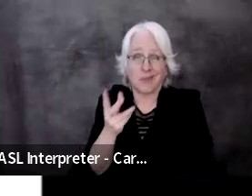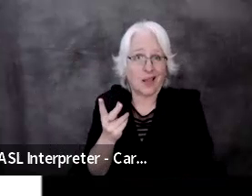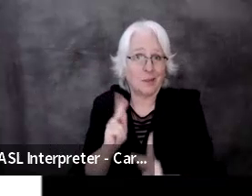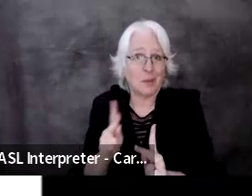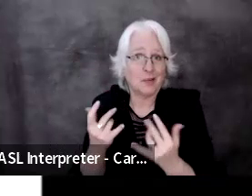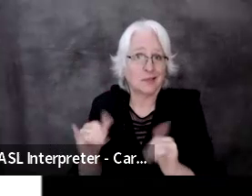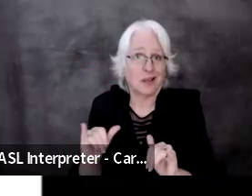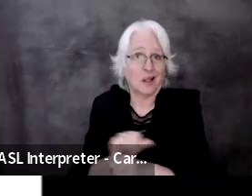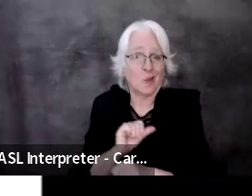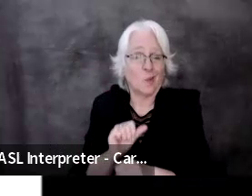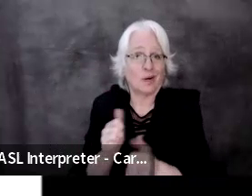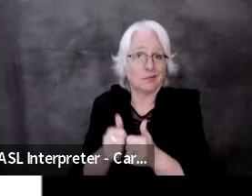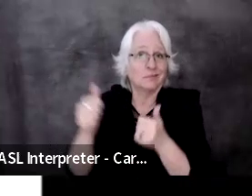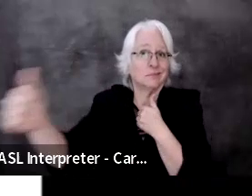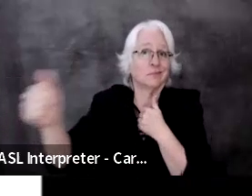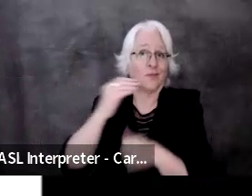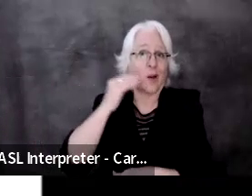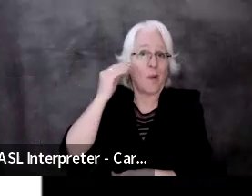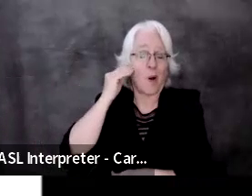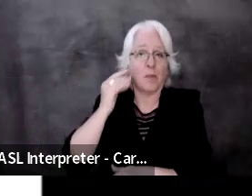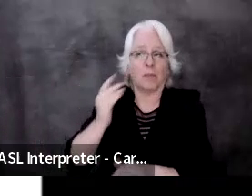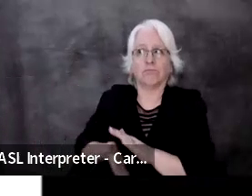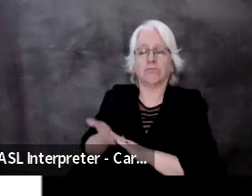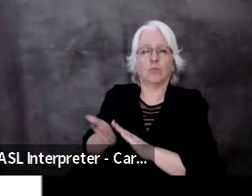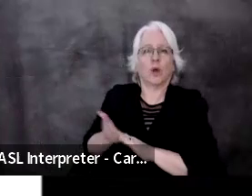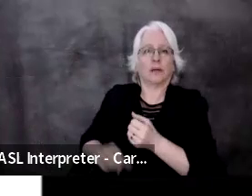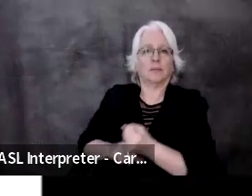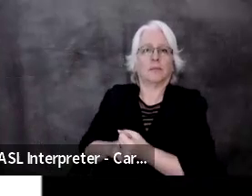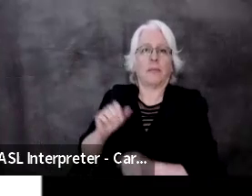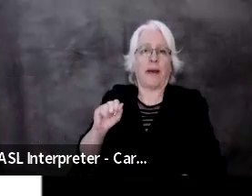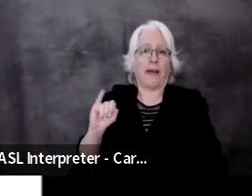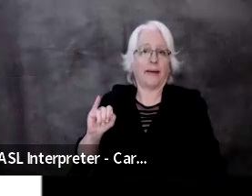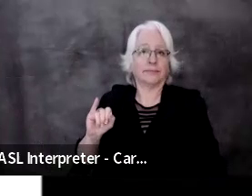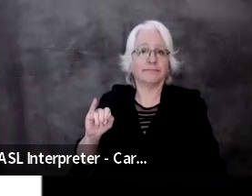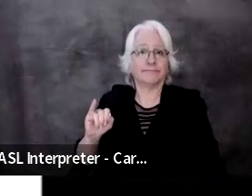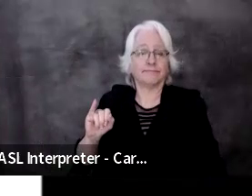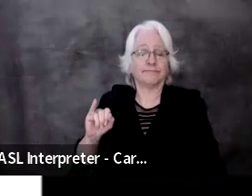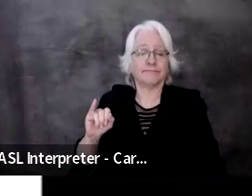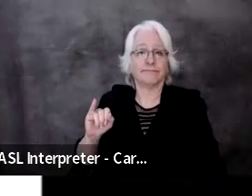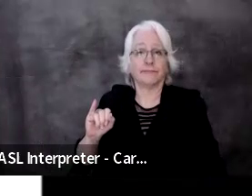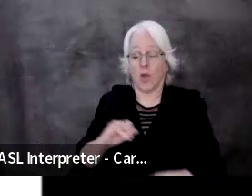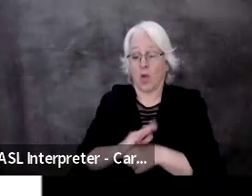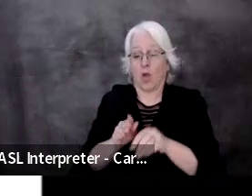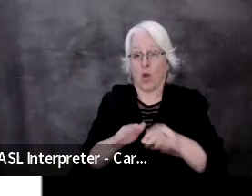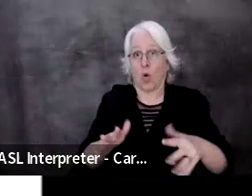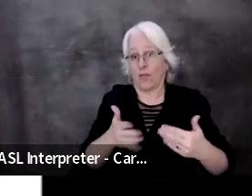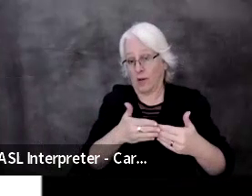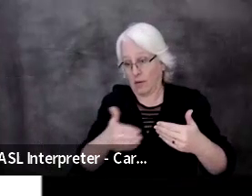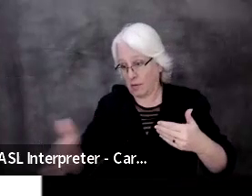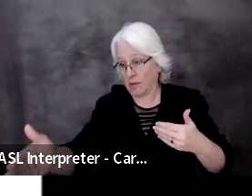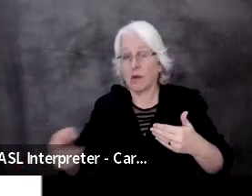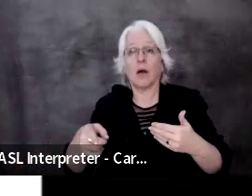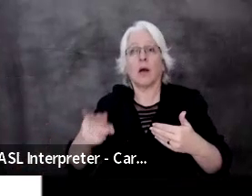home remotely based on technology, AI technology. And we saw post-COVID that employment for people with